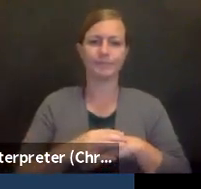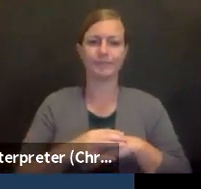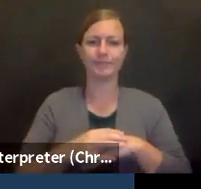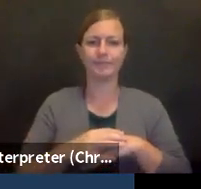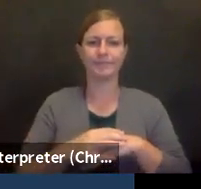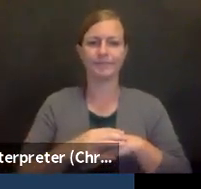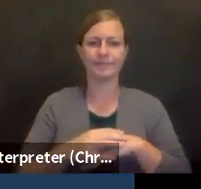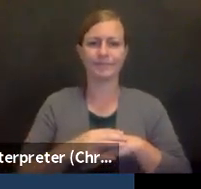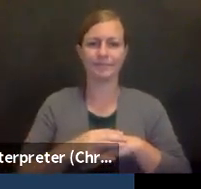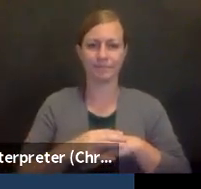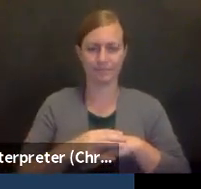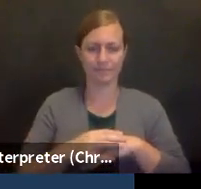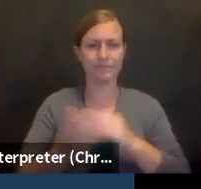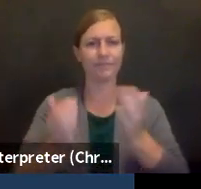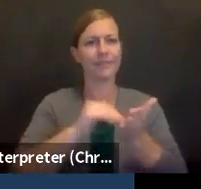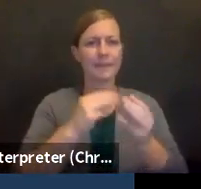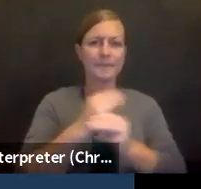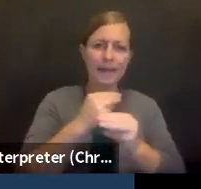So let's do another mathematics.